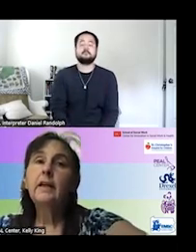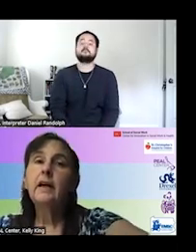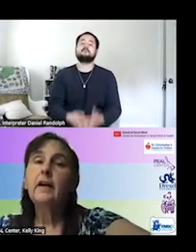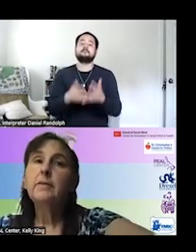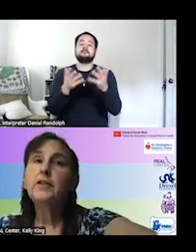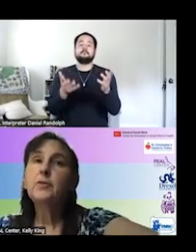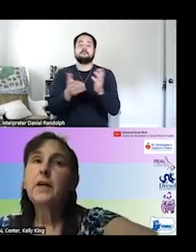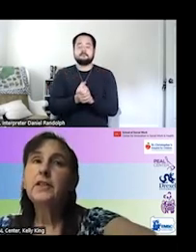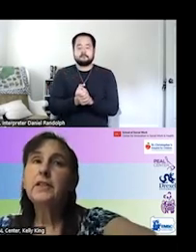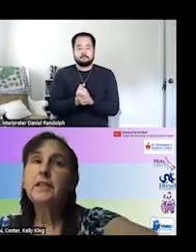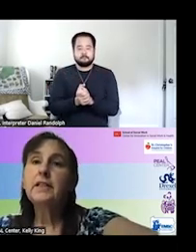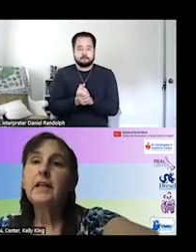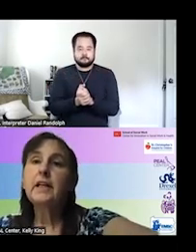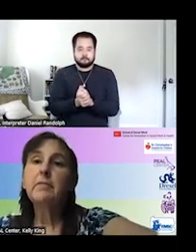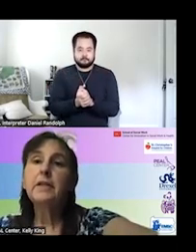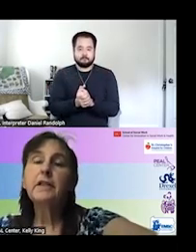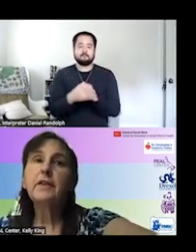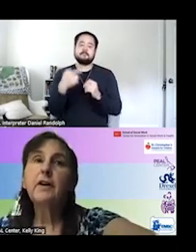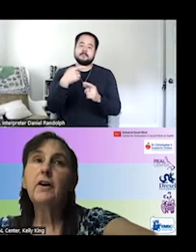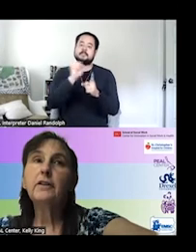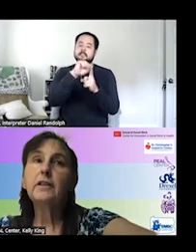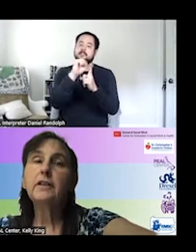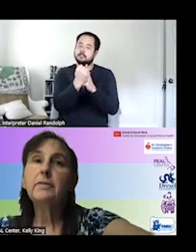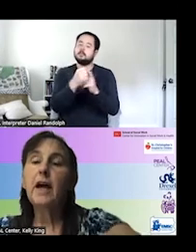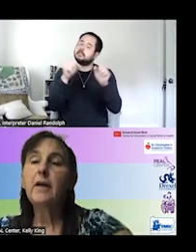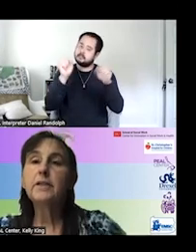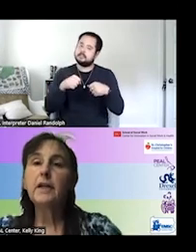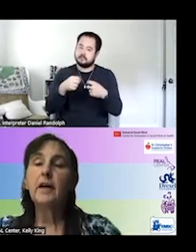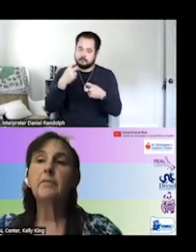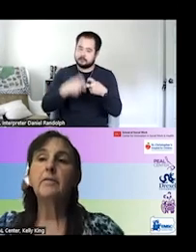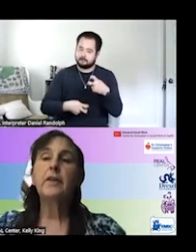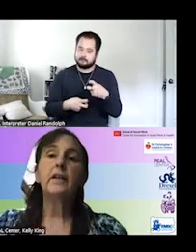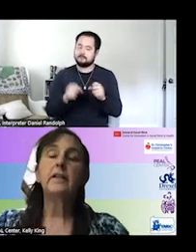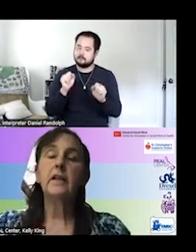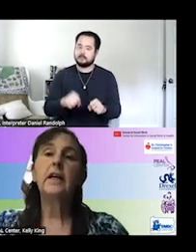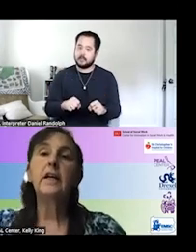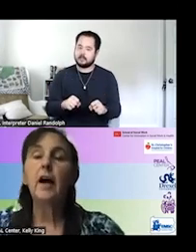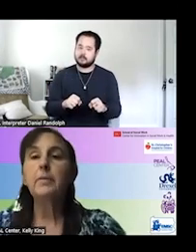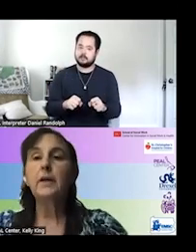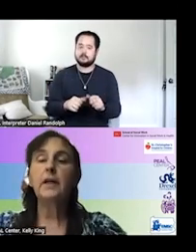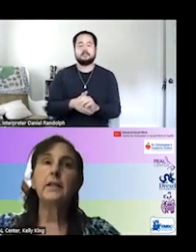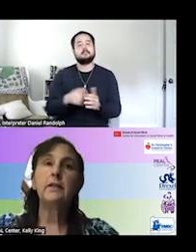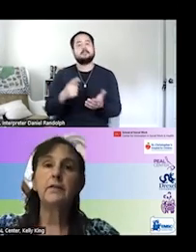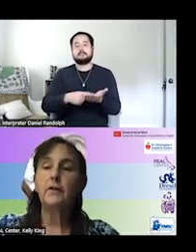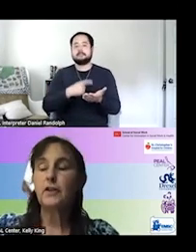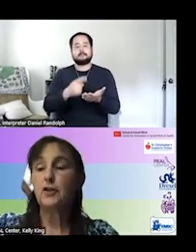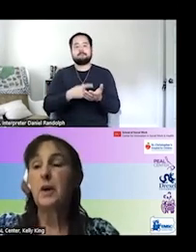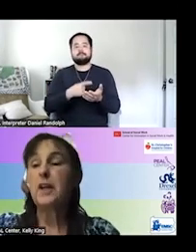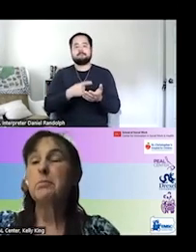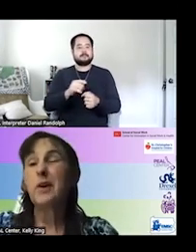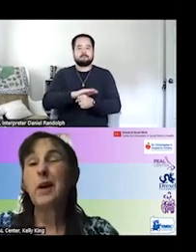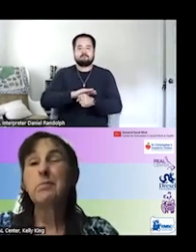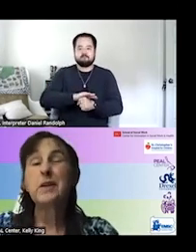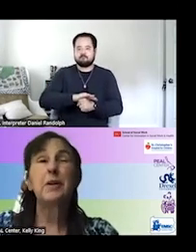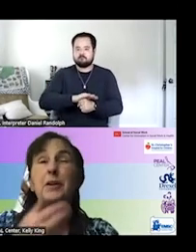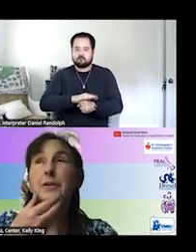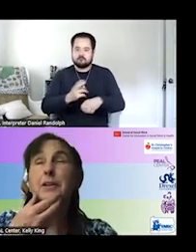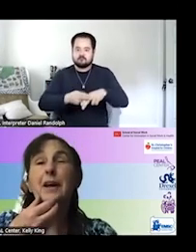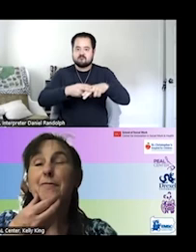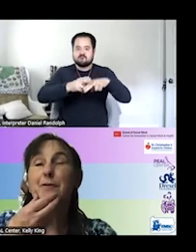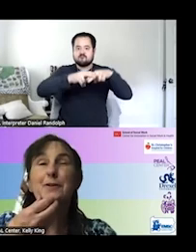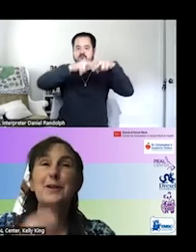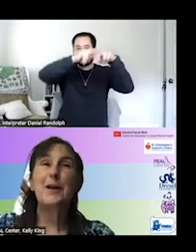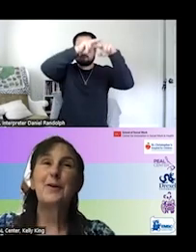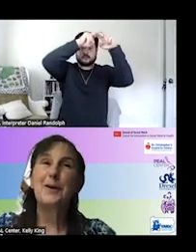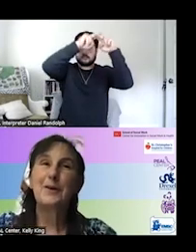The situations, as I said, can be difficult, and sometimes things heat up in a difficult situation, perhaps similar to